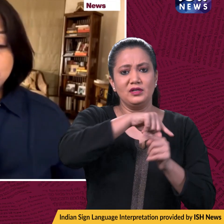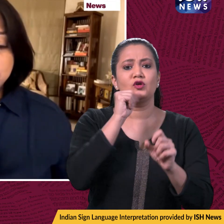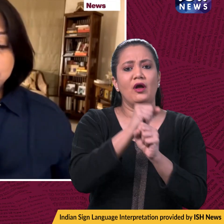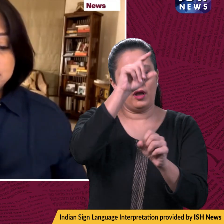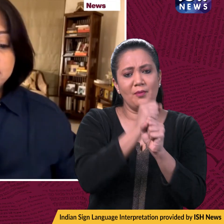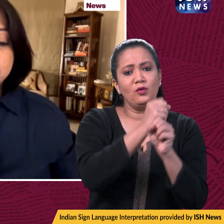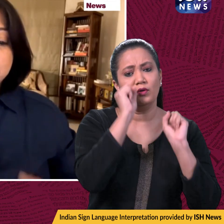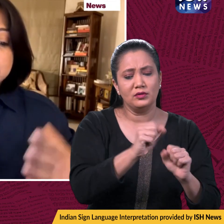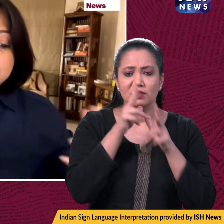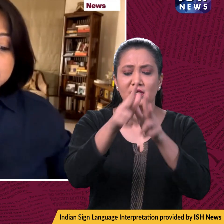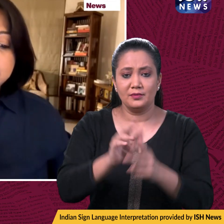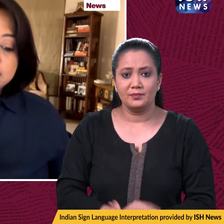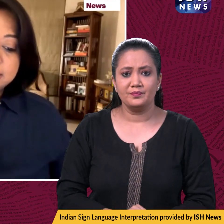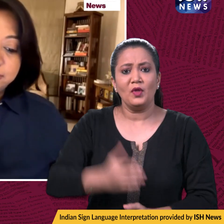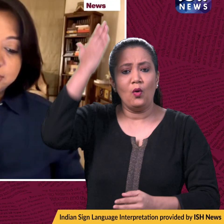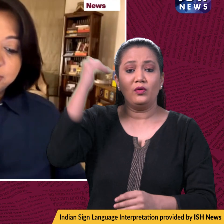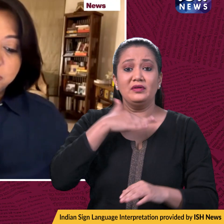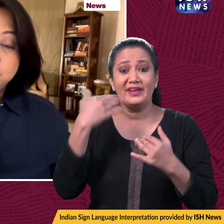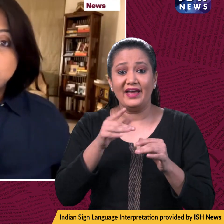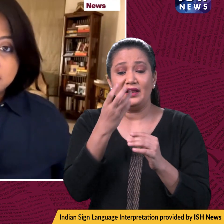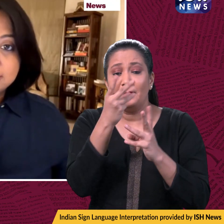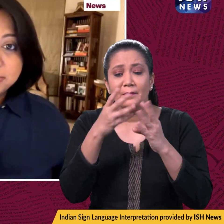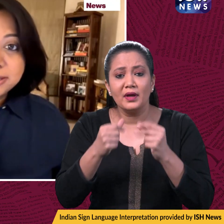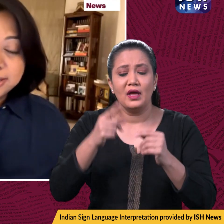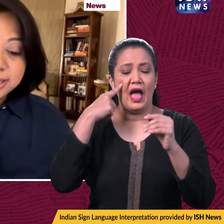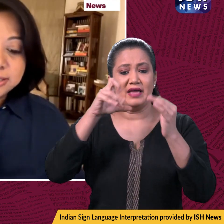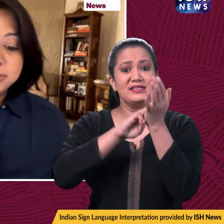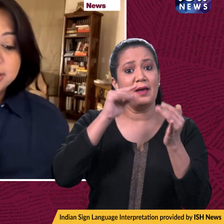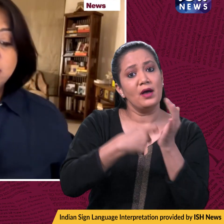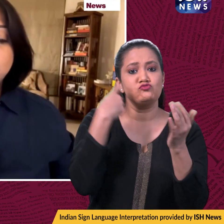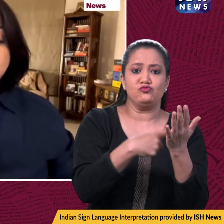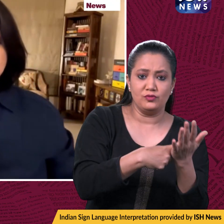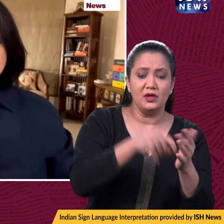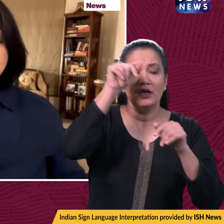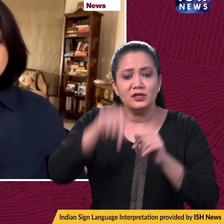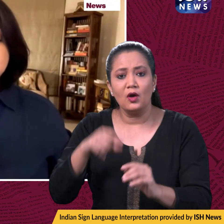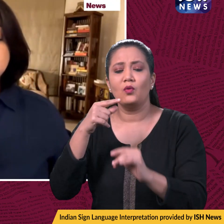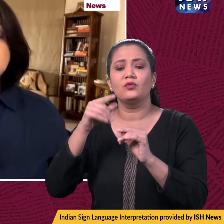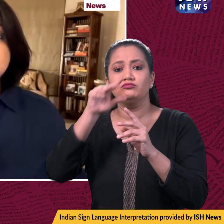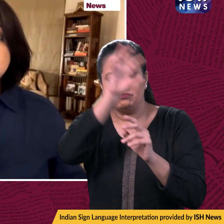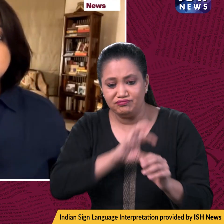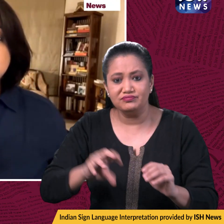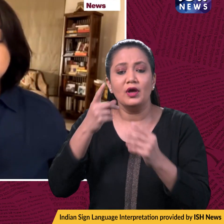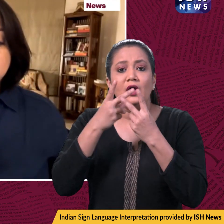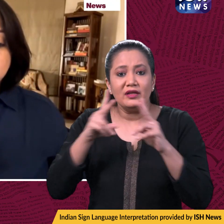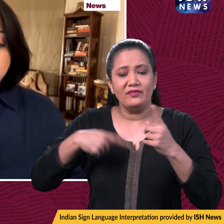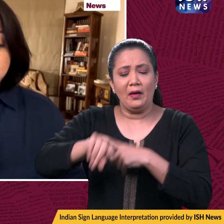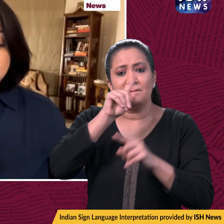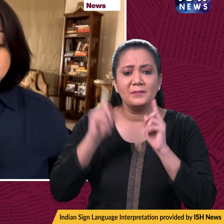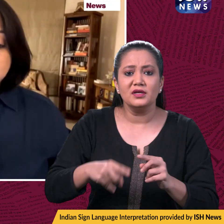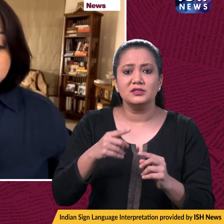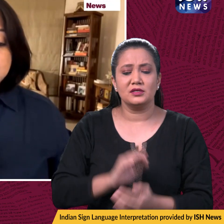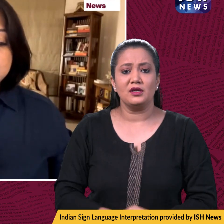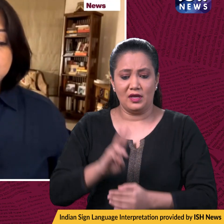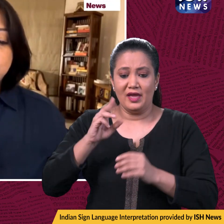official of the Gujarat government said that the earlier death figures were based on the ICMR guidelines, but now the court has asked all states to consider deaths